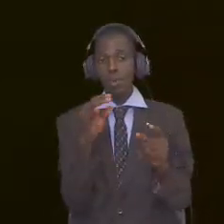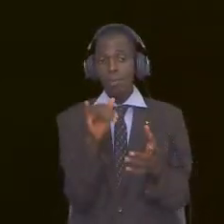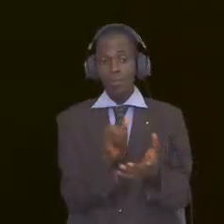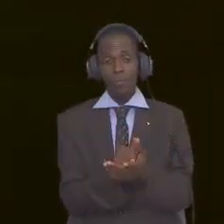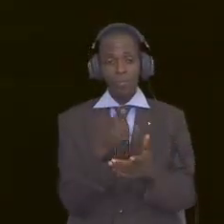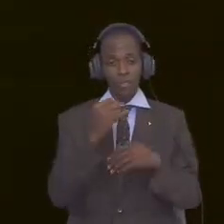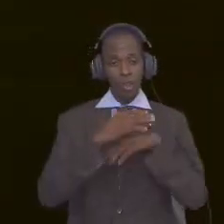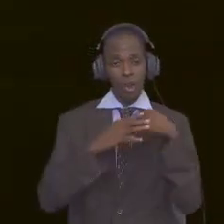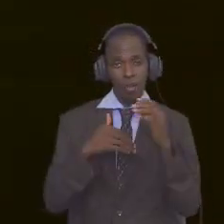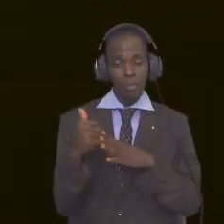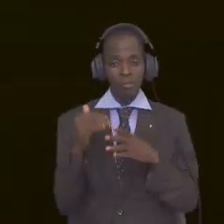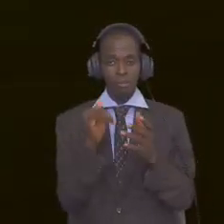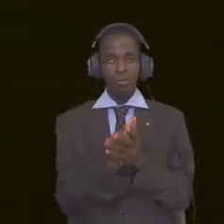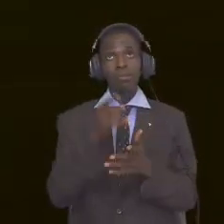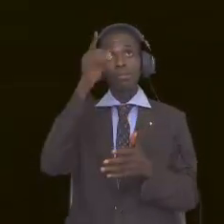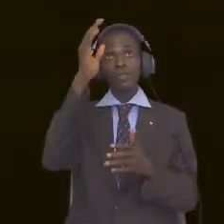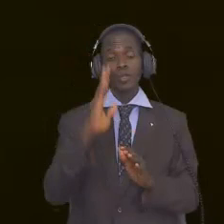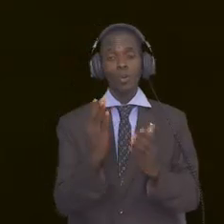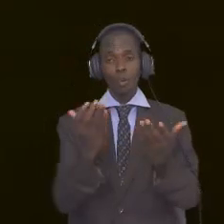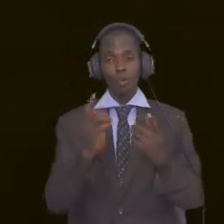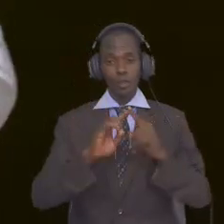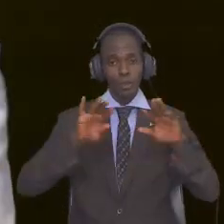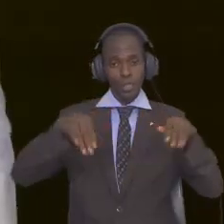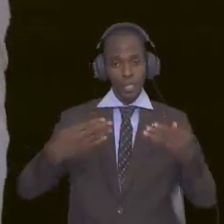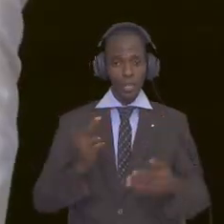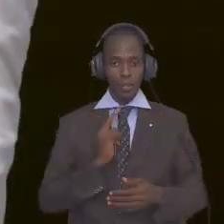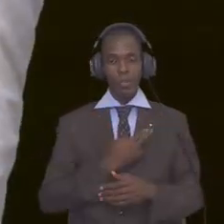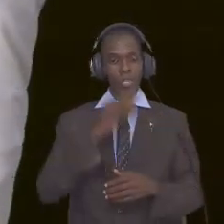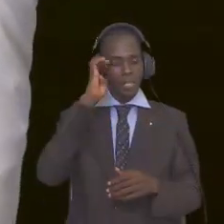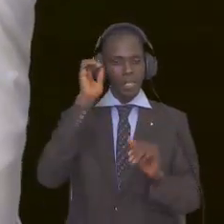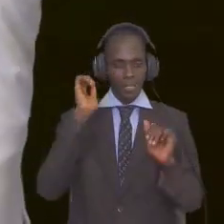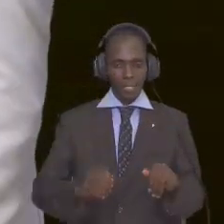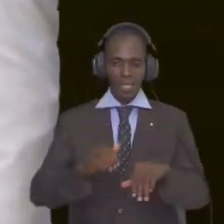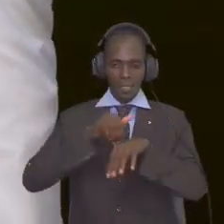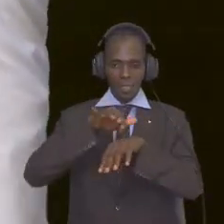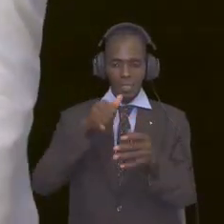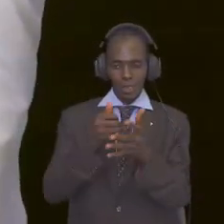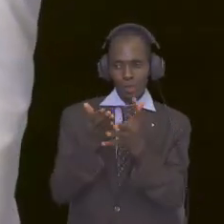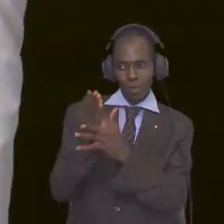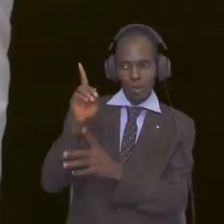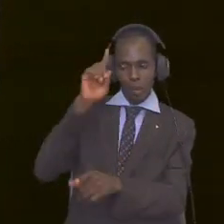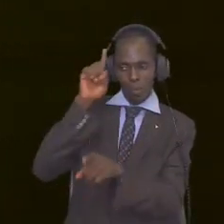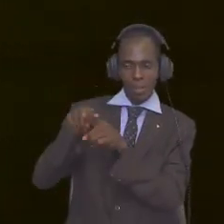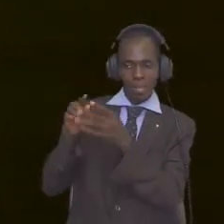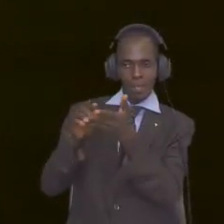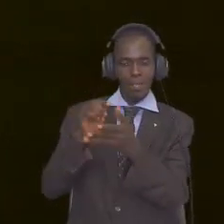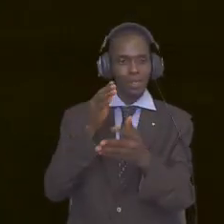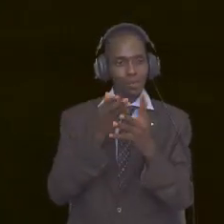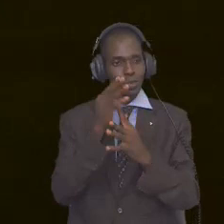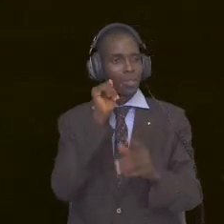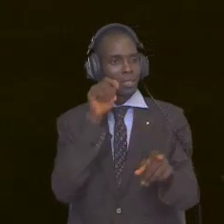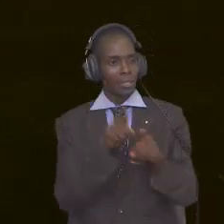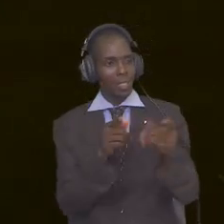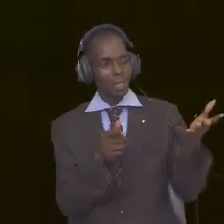the comfort that God wants to give us, it can pass it through a brother there and through a sister there.